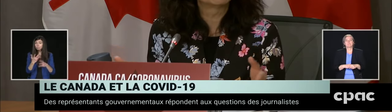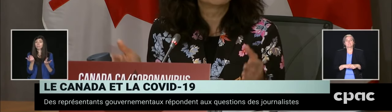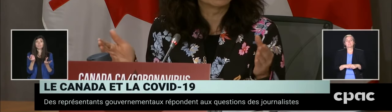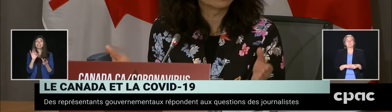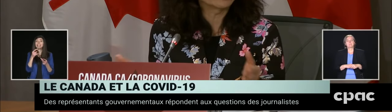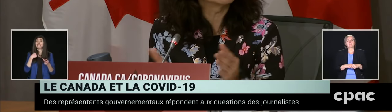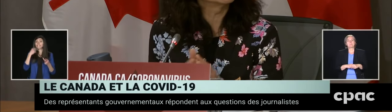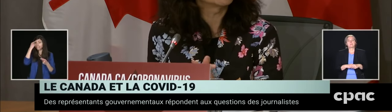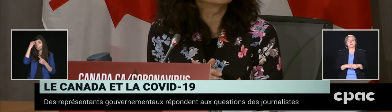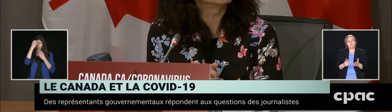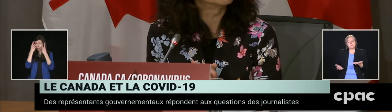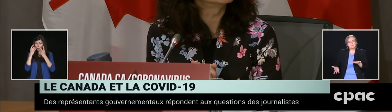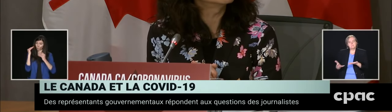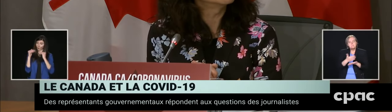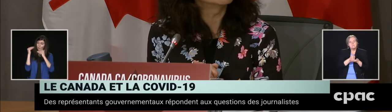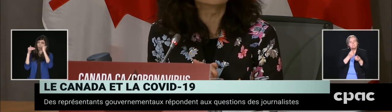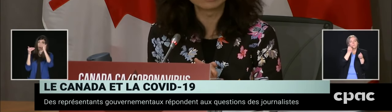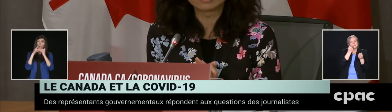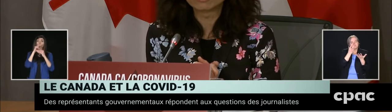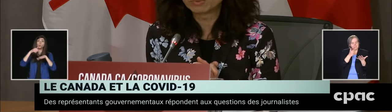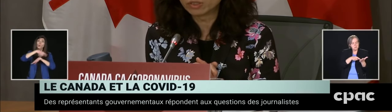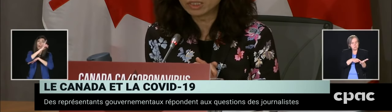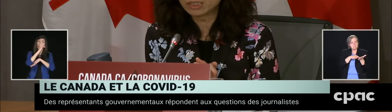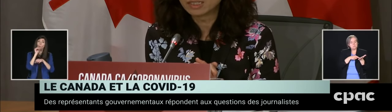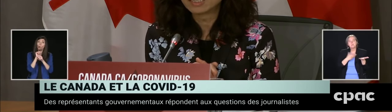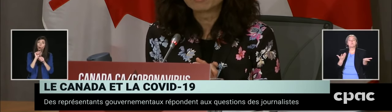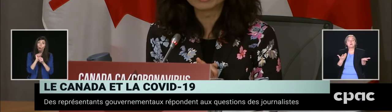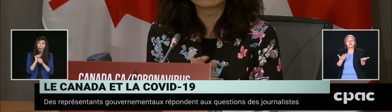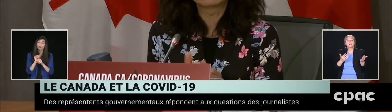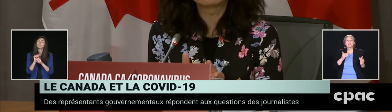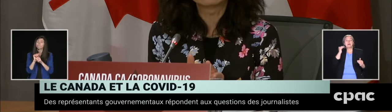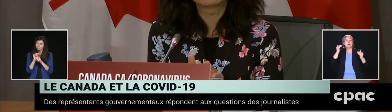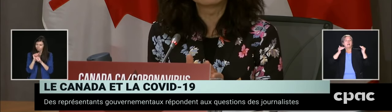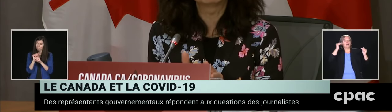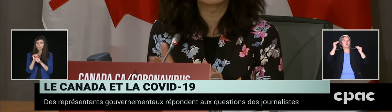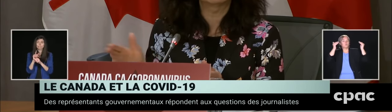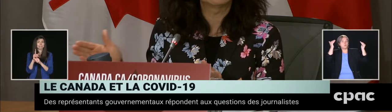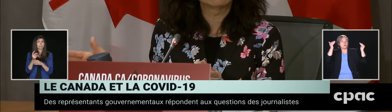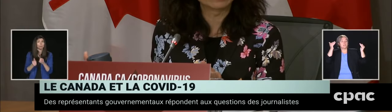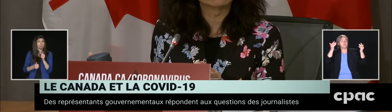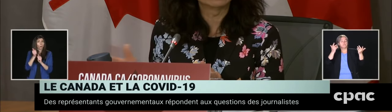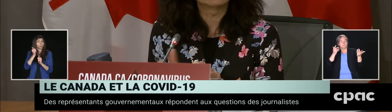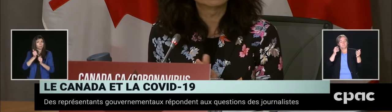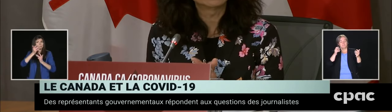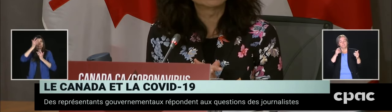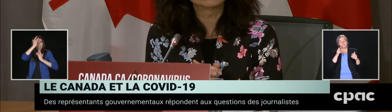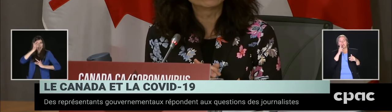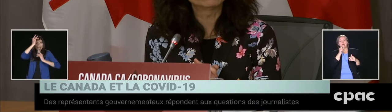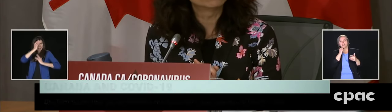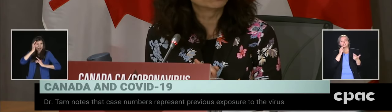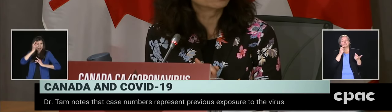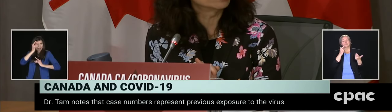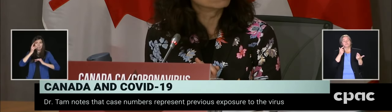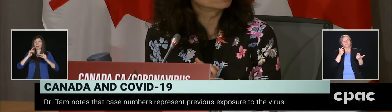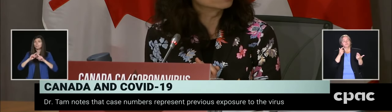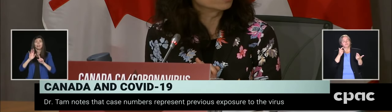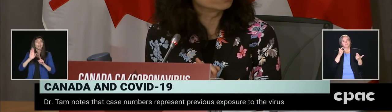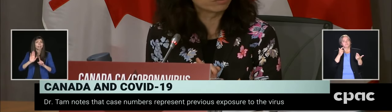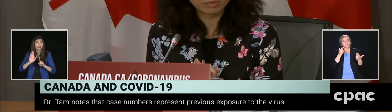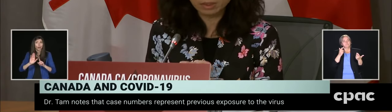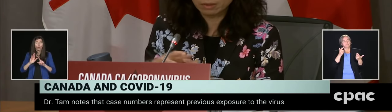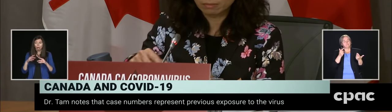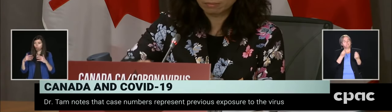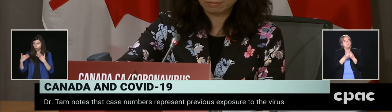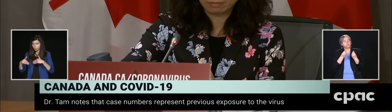age group, and adults have the most illnesses reported, but the severity of illness is skewed towards the older